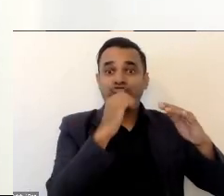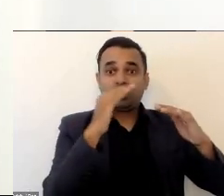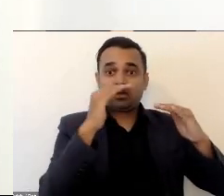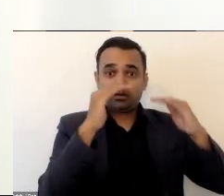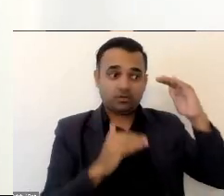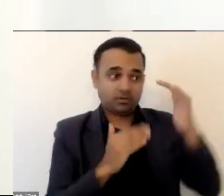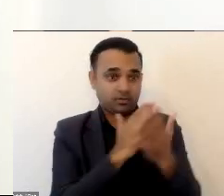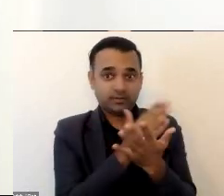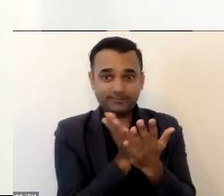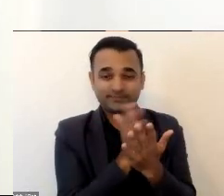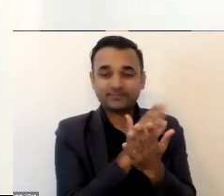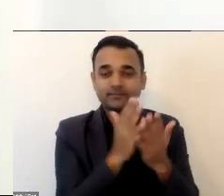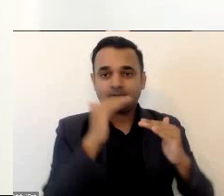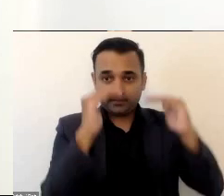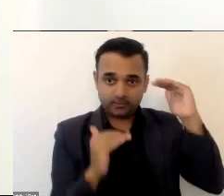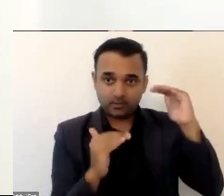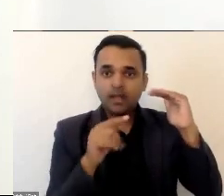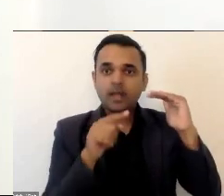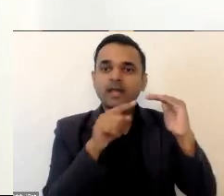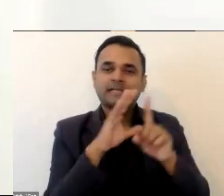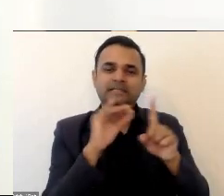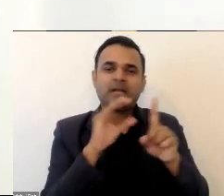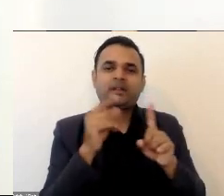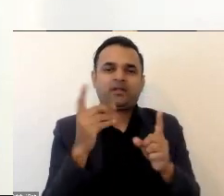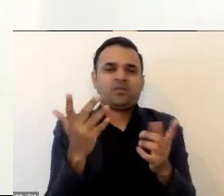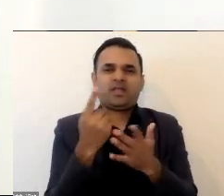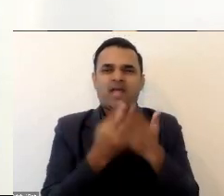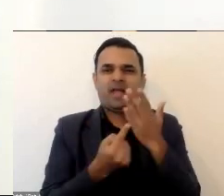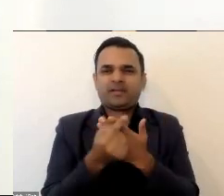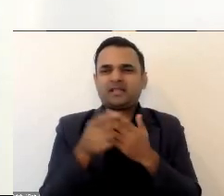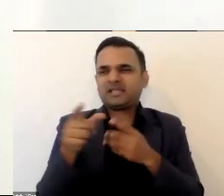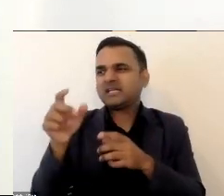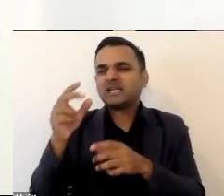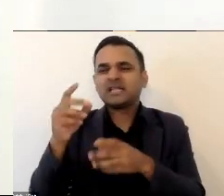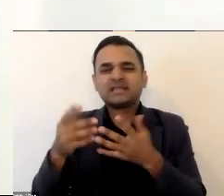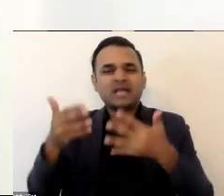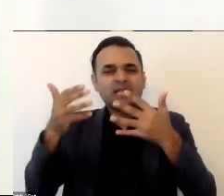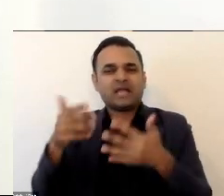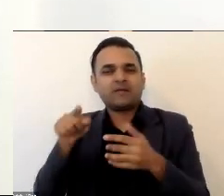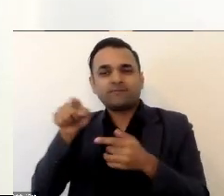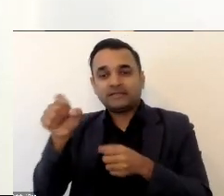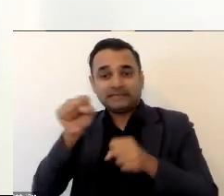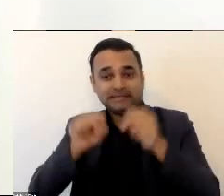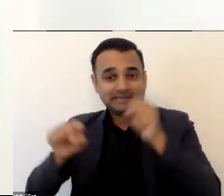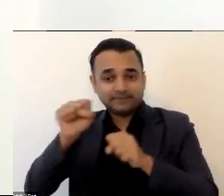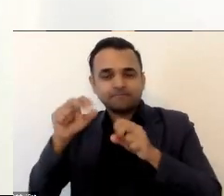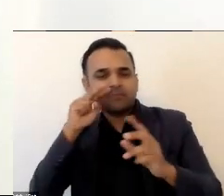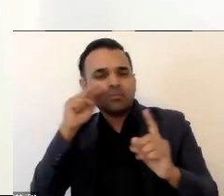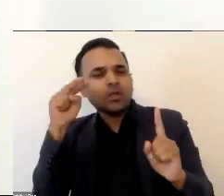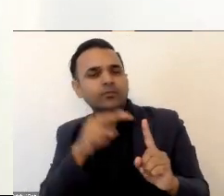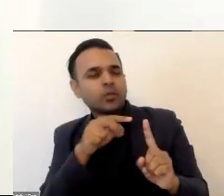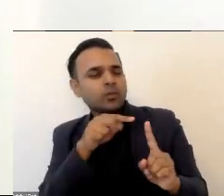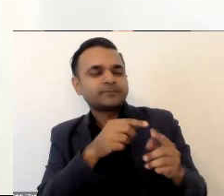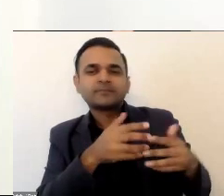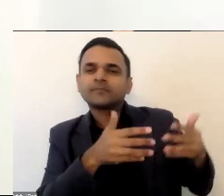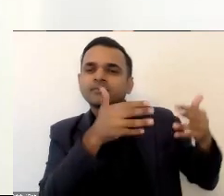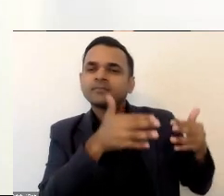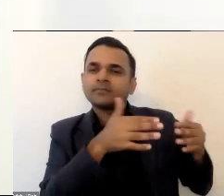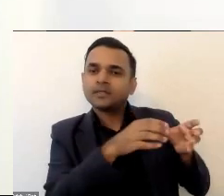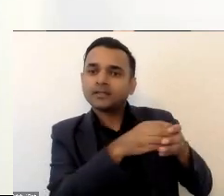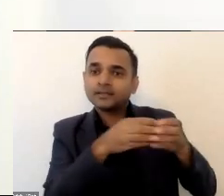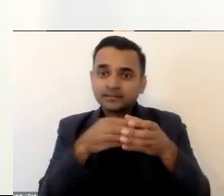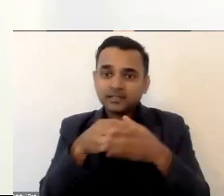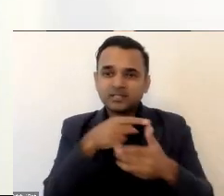fed into the AI system. And so because the data was old, and it showed a greater